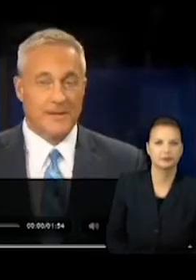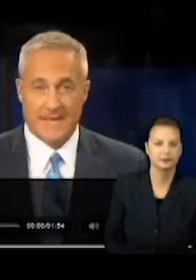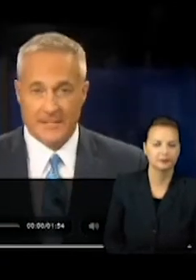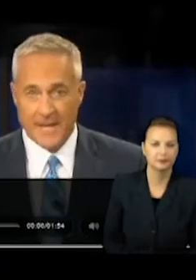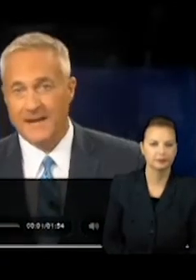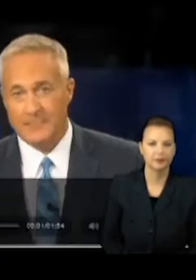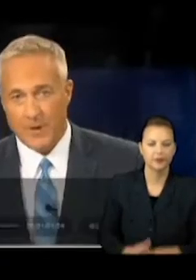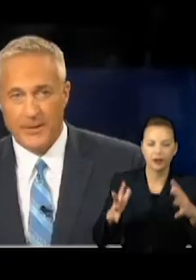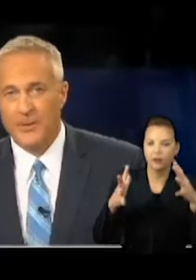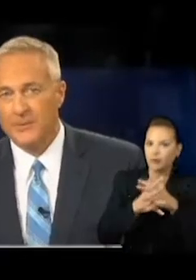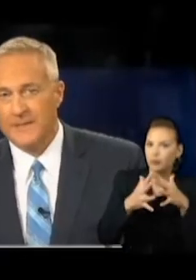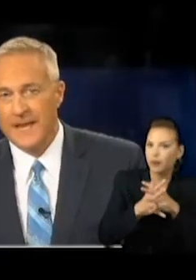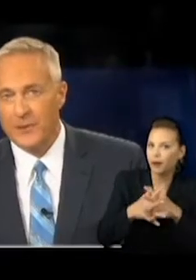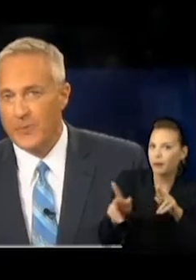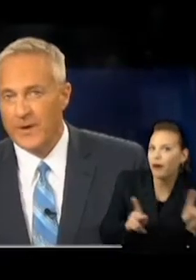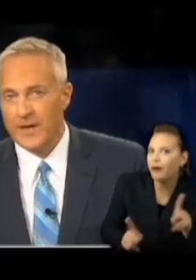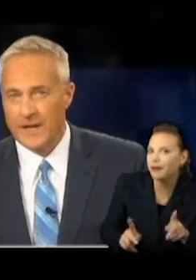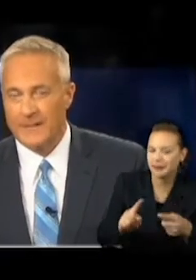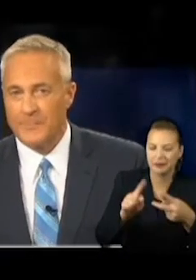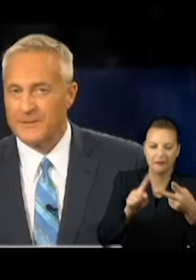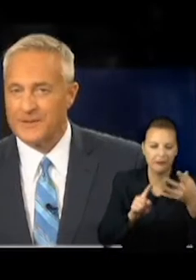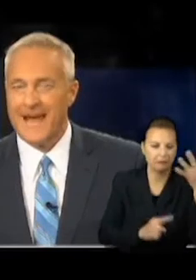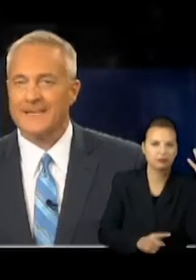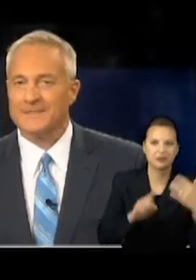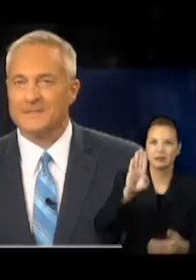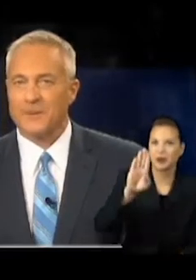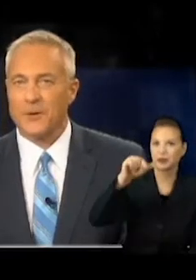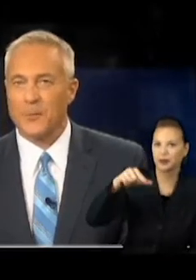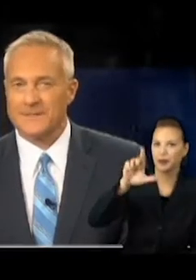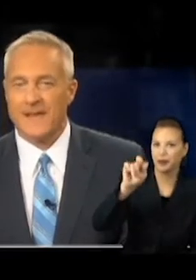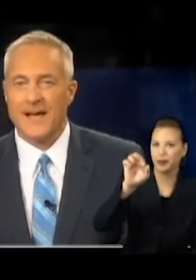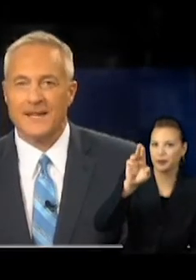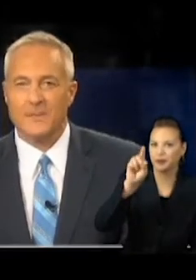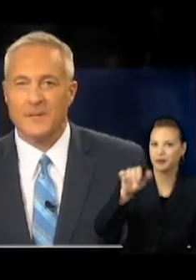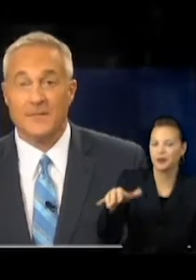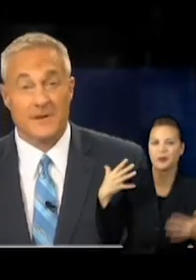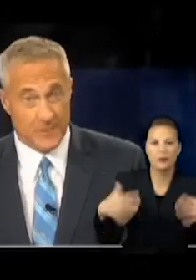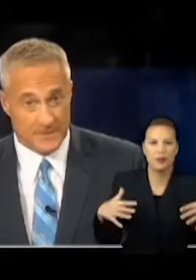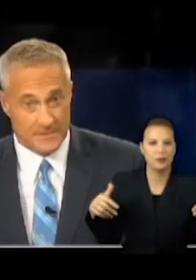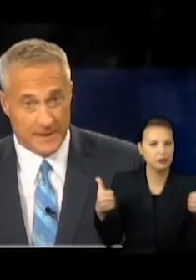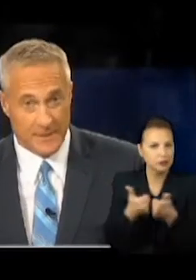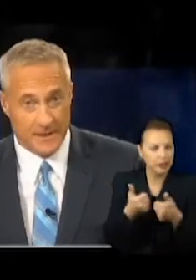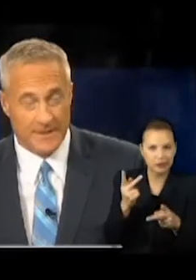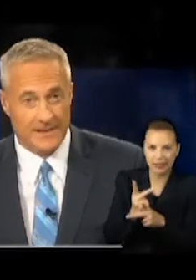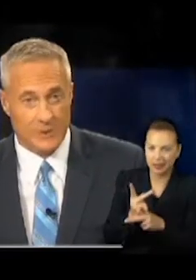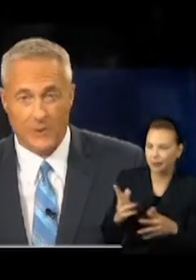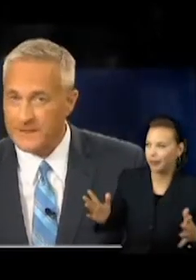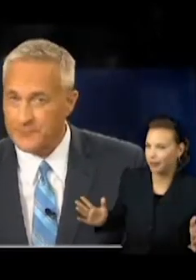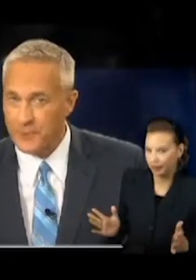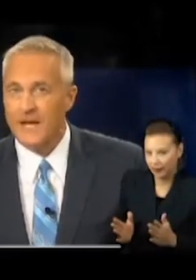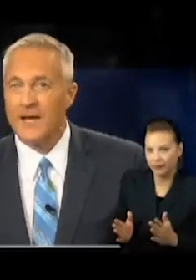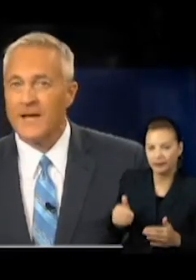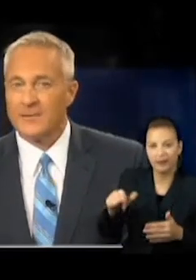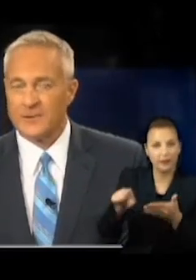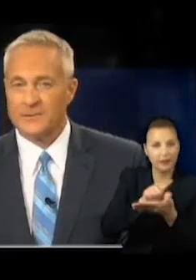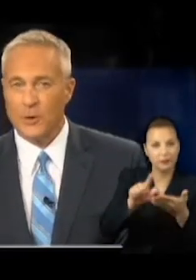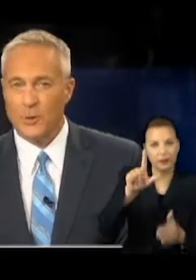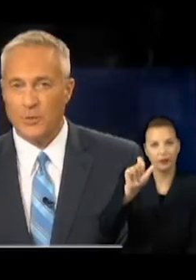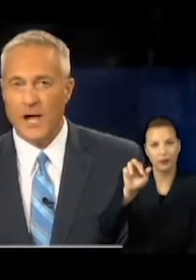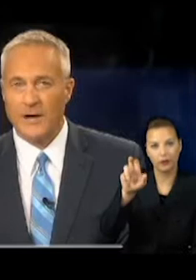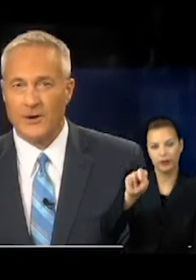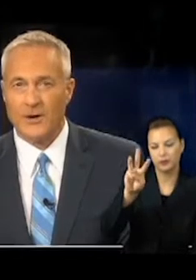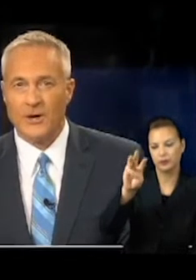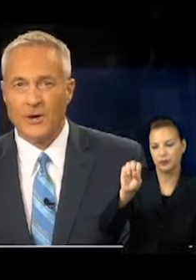Between the tailgating and barbecues, Labor Day weekend can be a challenge for your waistline, but in this week's Money Monday, Lauren Westbrook talks to a